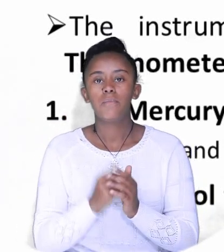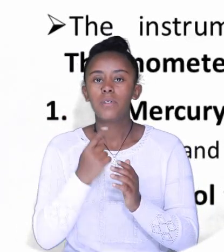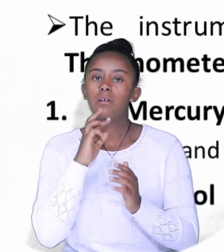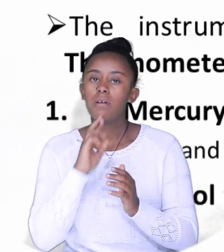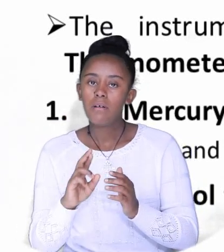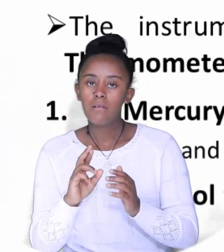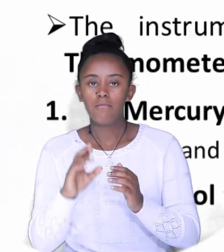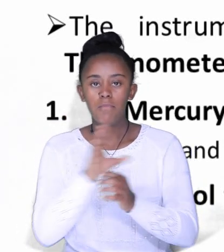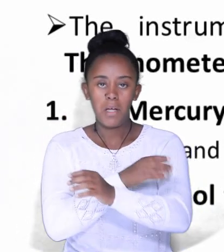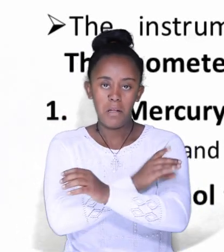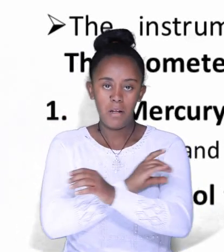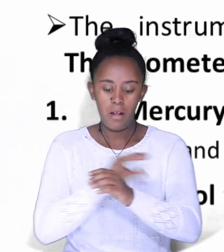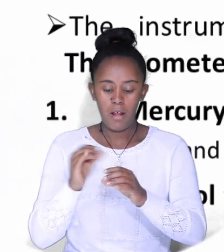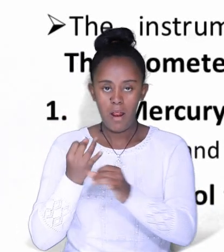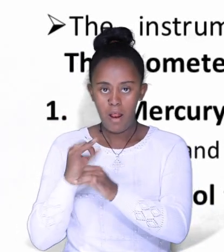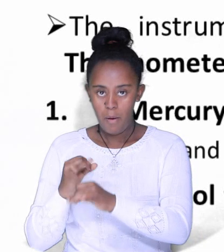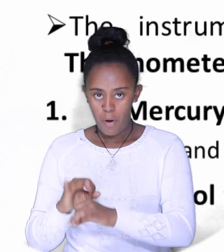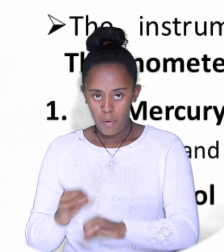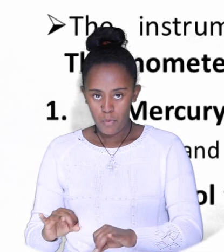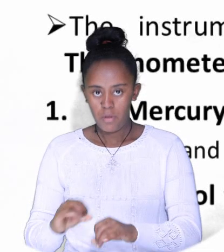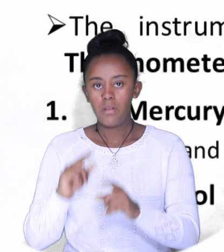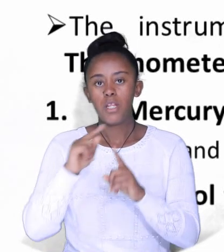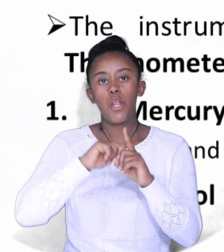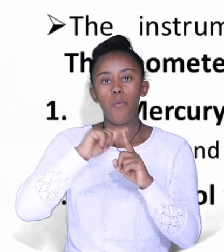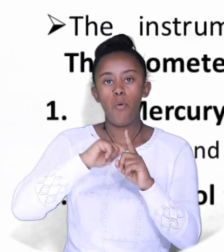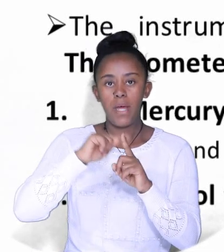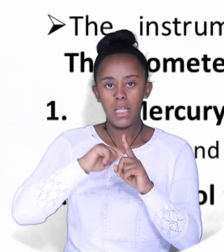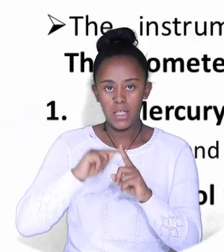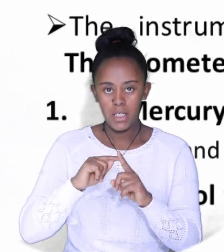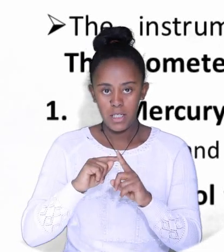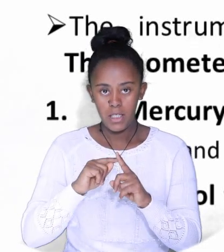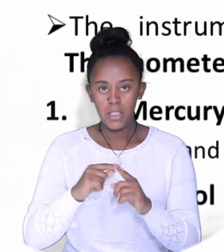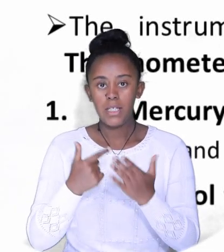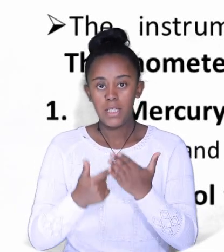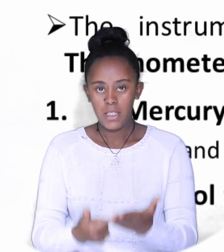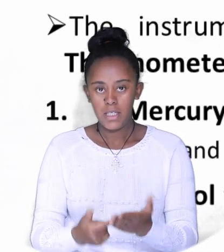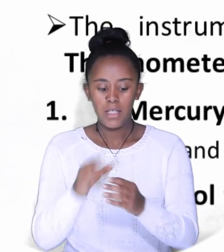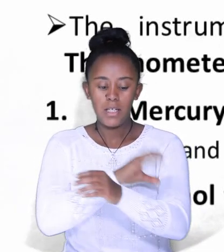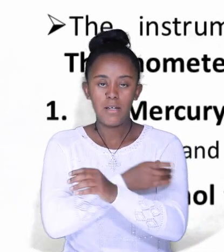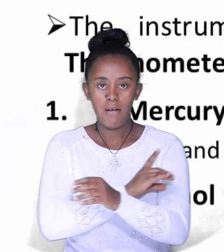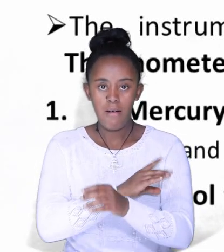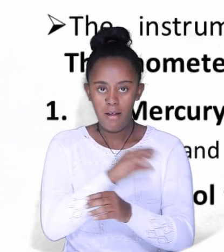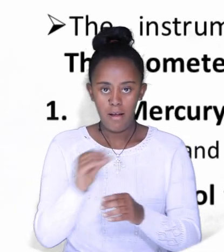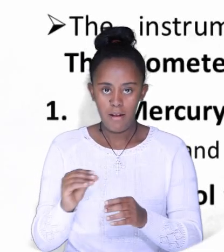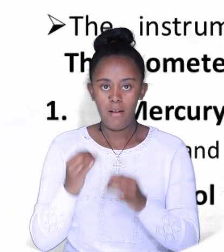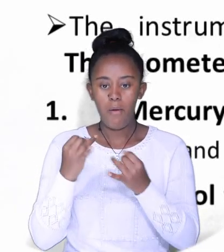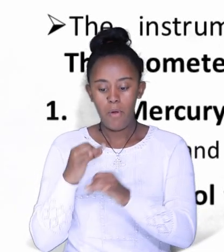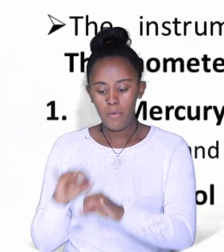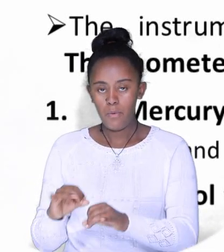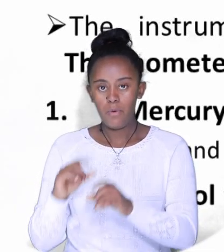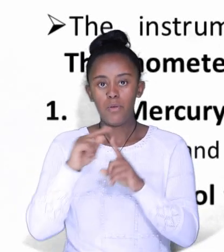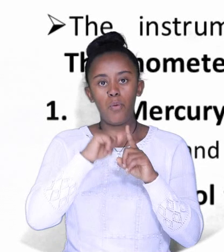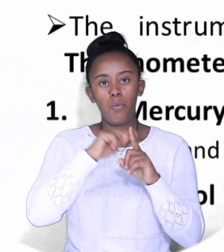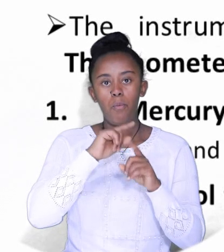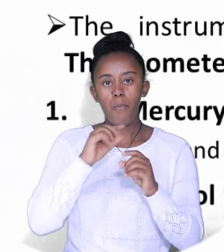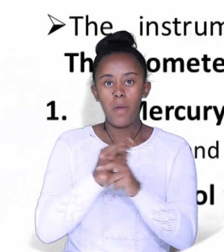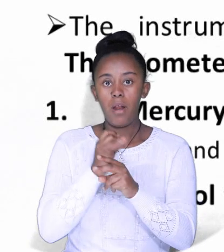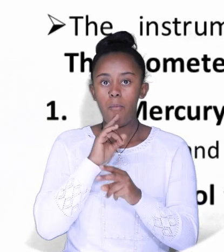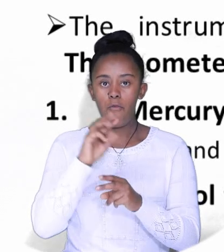are clinical and laboratory thermometers. These clinical and laboratory thermometers made up of